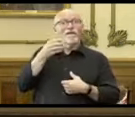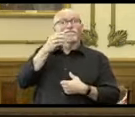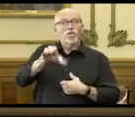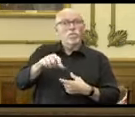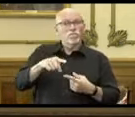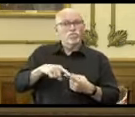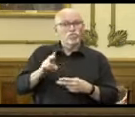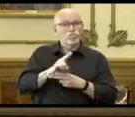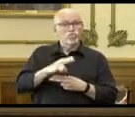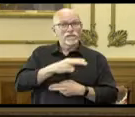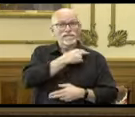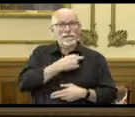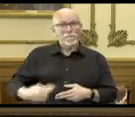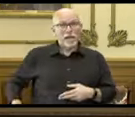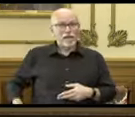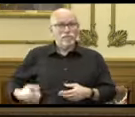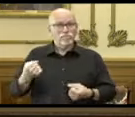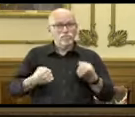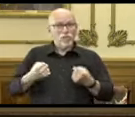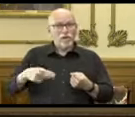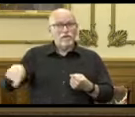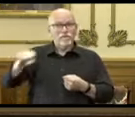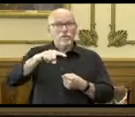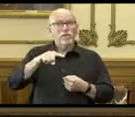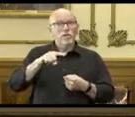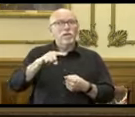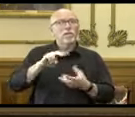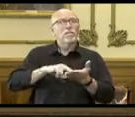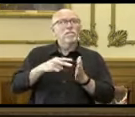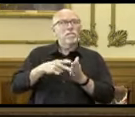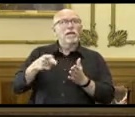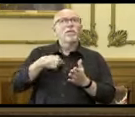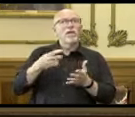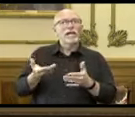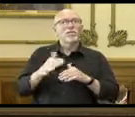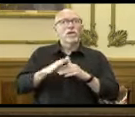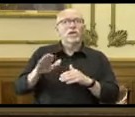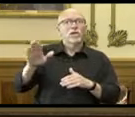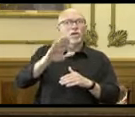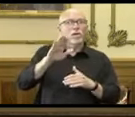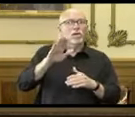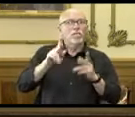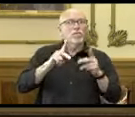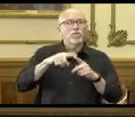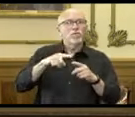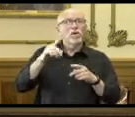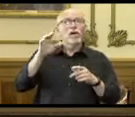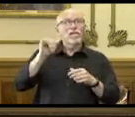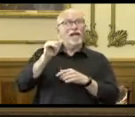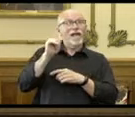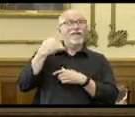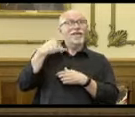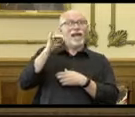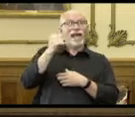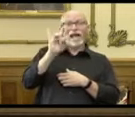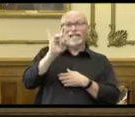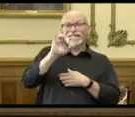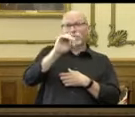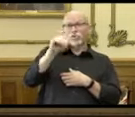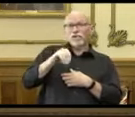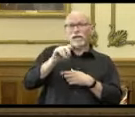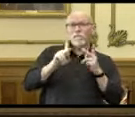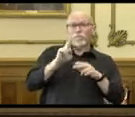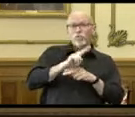seatbelt usage increased Americans' propensity to put a seatbelt on in less than 16 months from 18% to